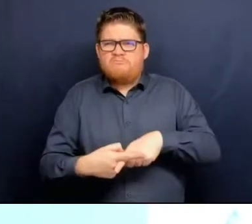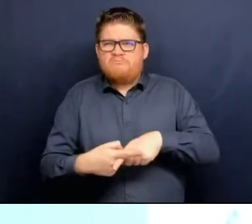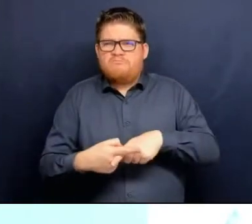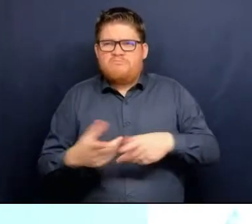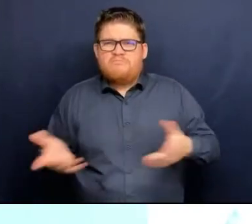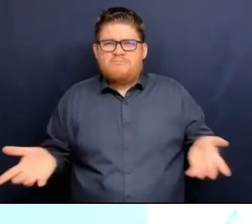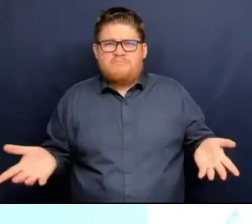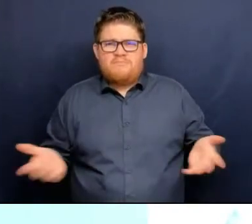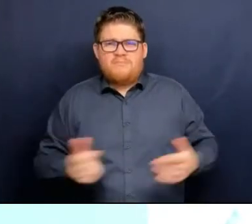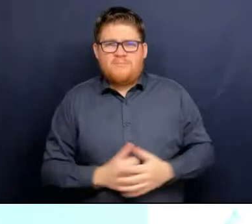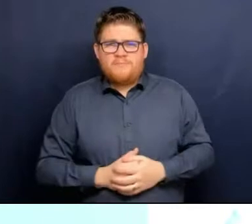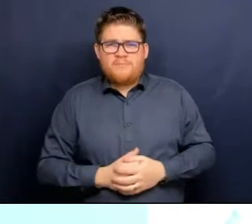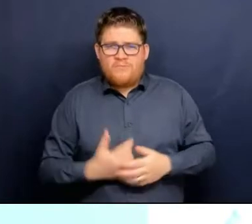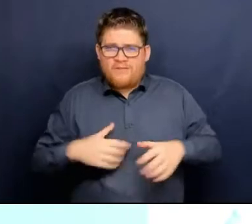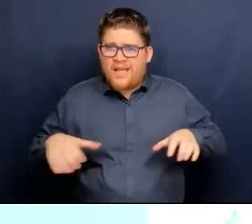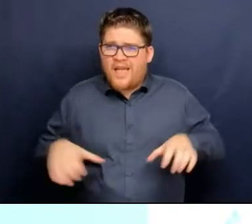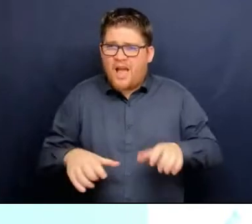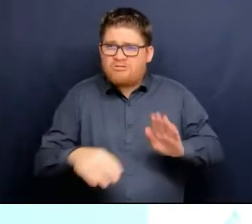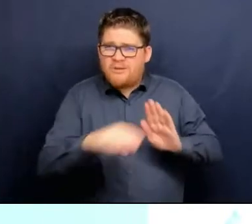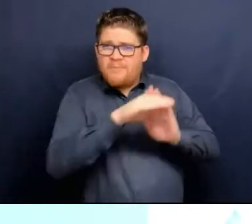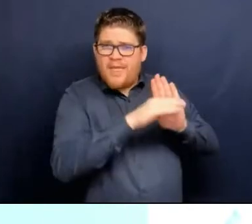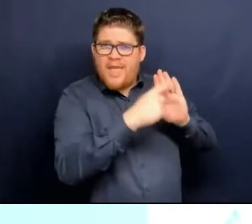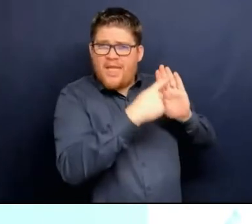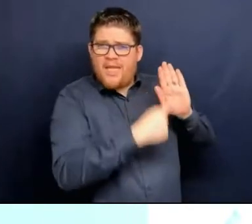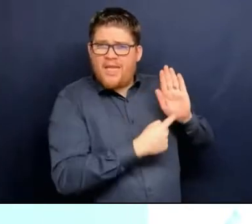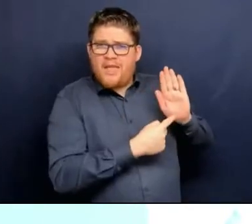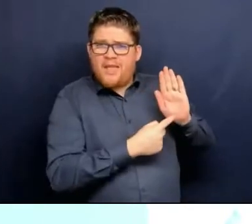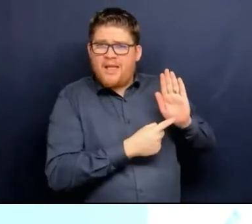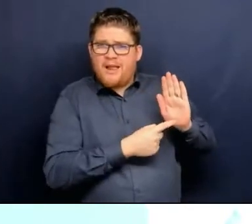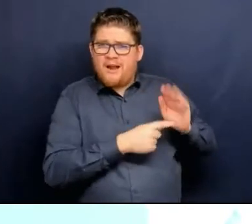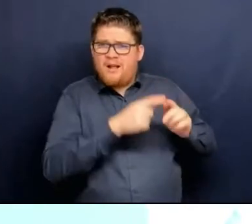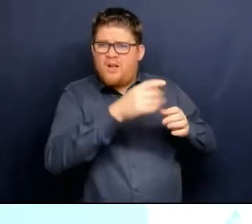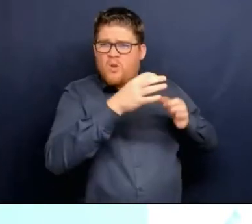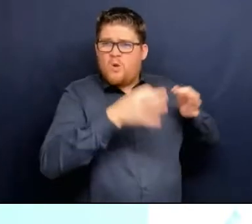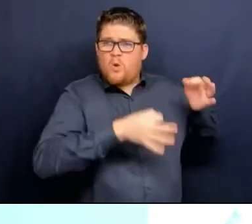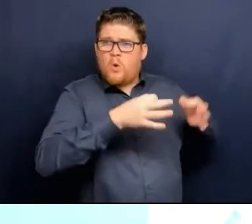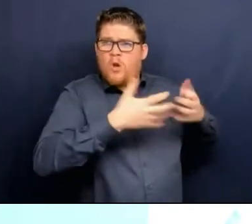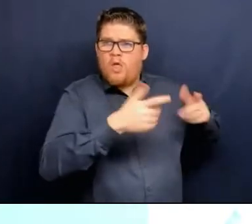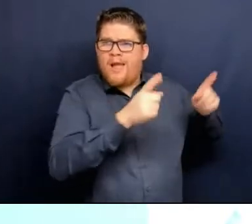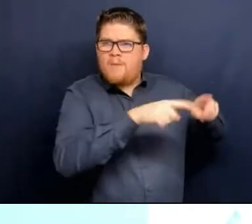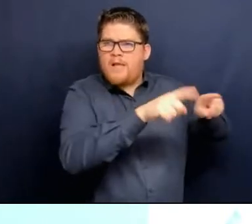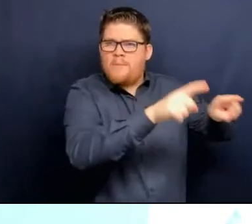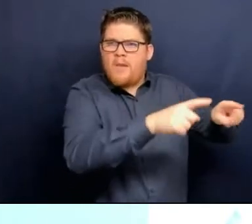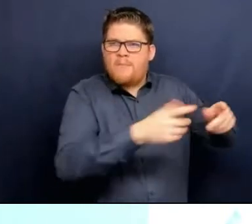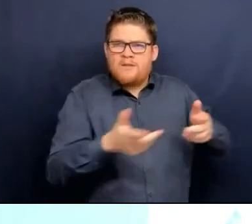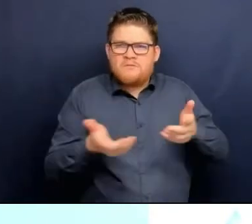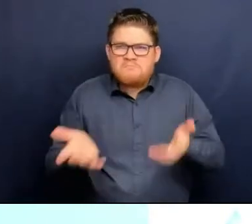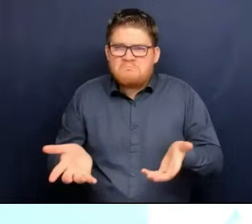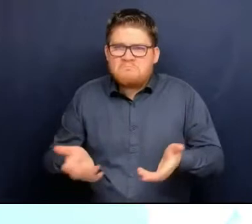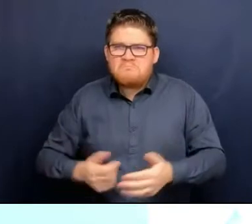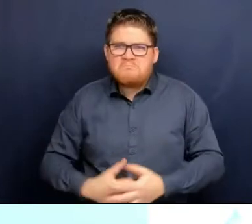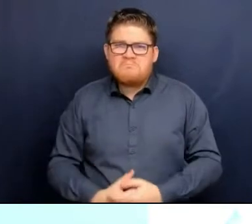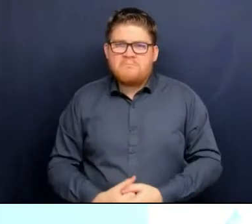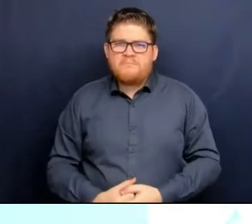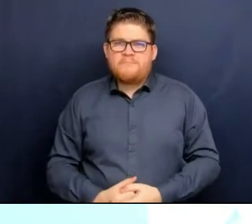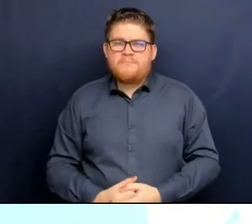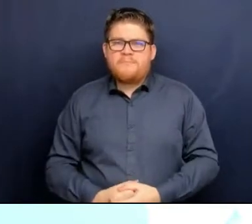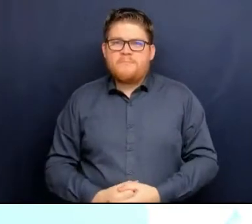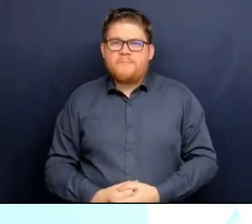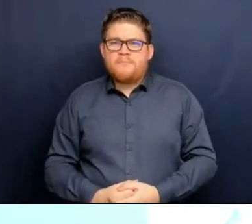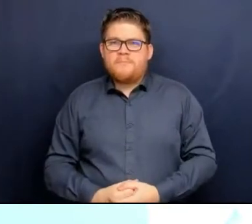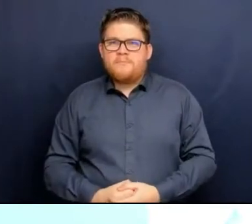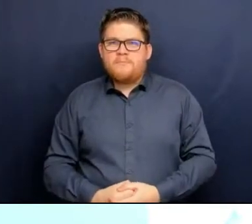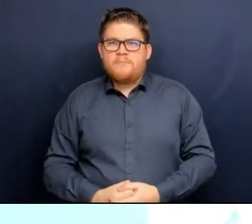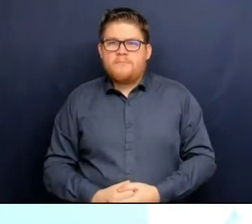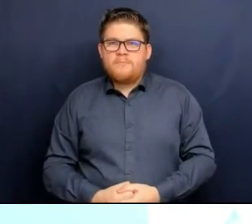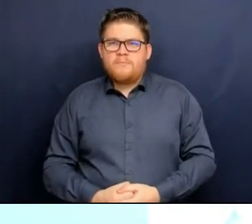while also continuing with court actions like this one? Well, it speaks to the diverse nature of British Columbia, Indigenous and non-Indigenous, and